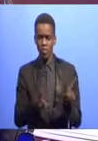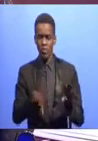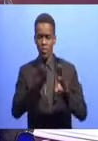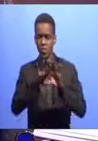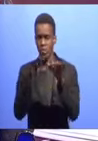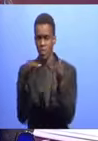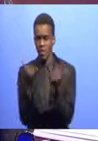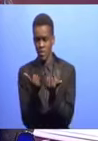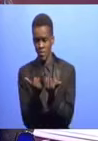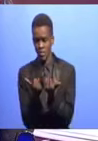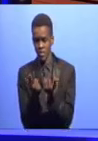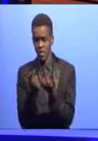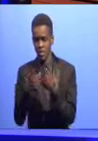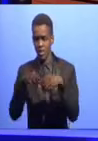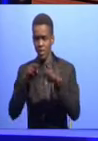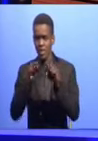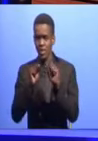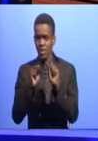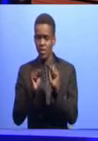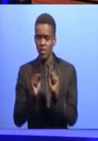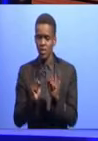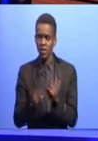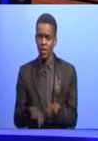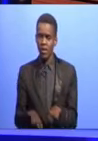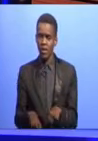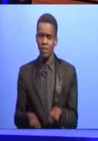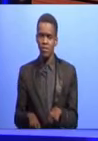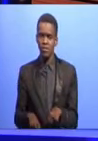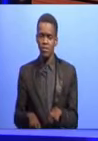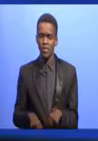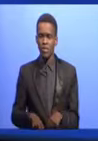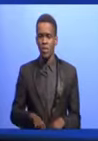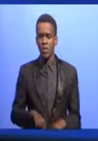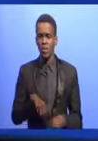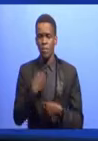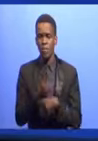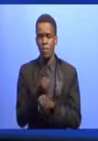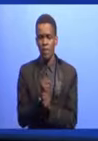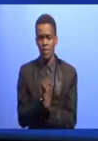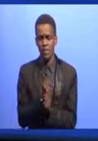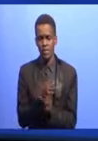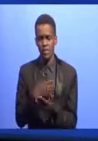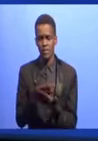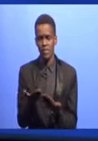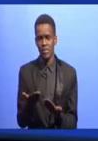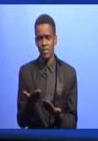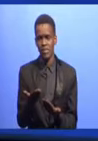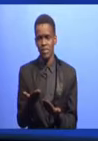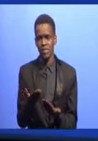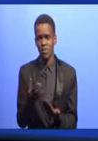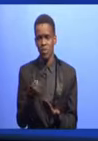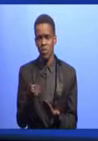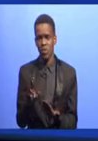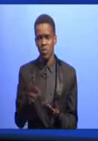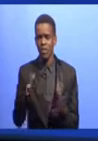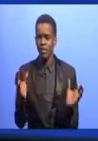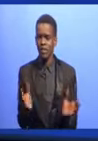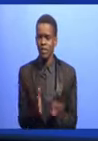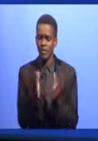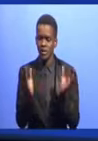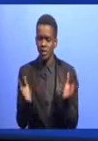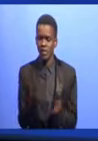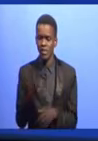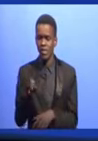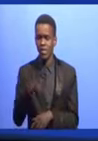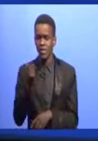I think, when I database, but we producing and all that. You know, I encourage a Katsila and Walloriano in Nebon, Baba stock and